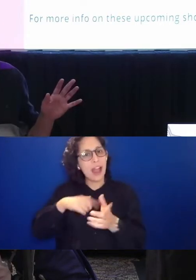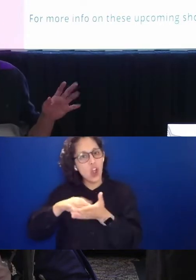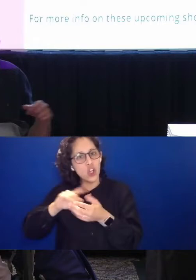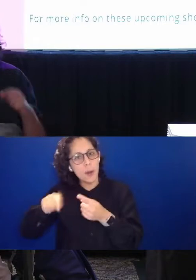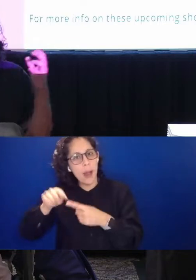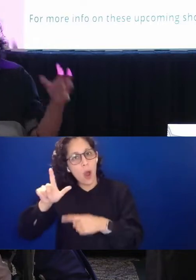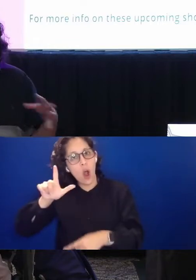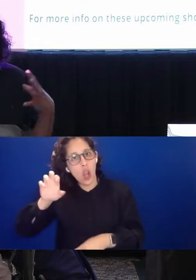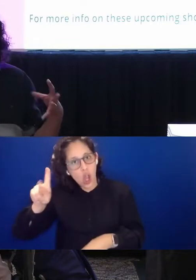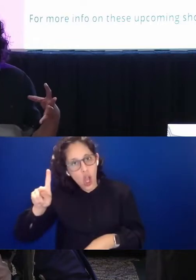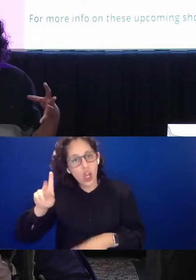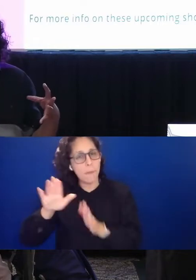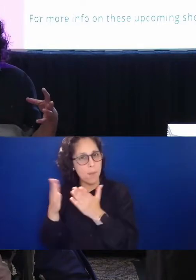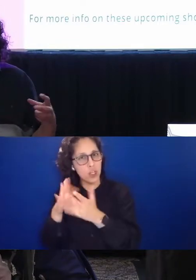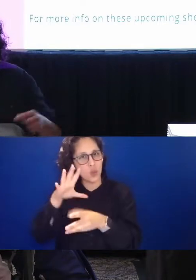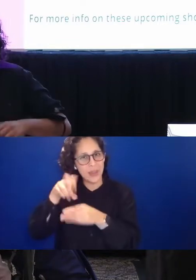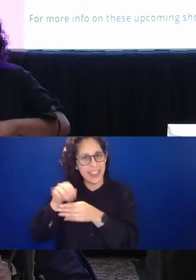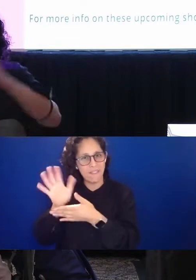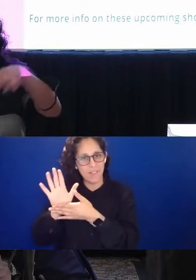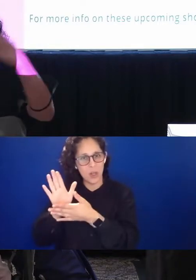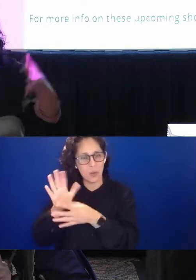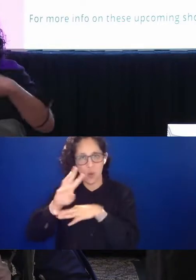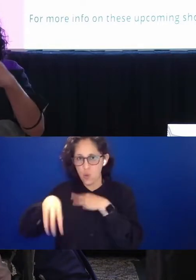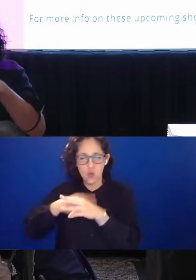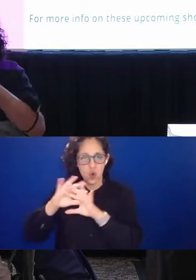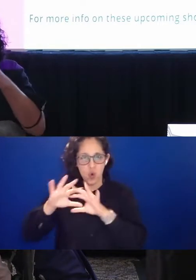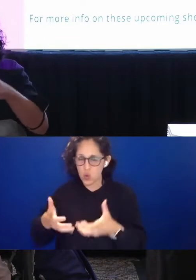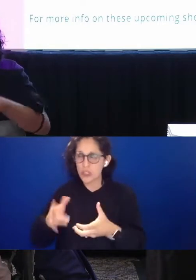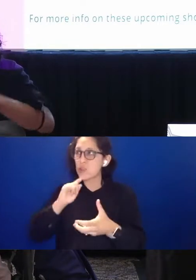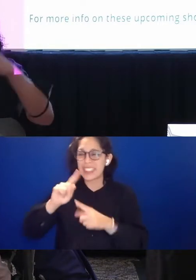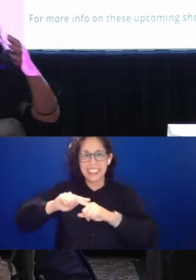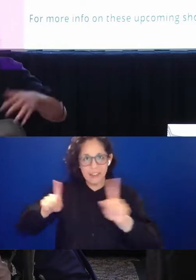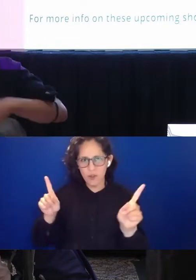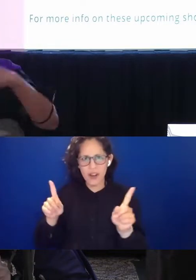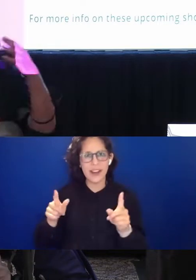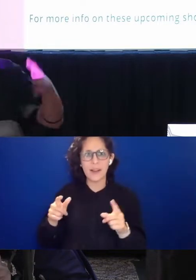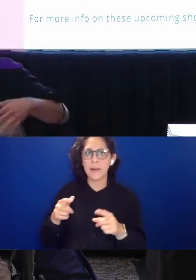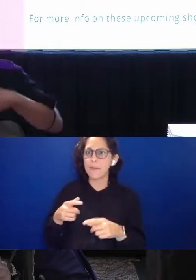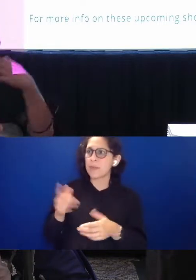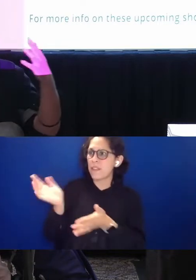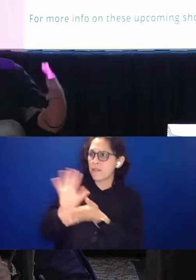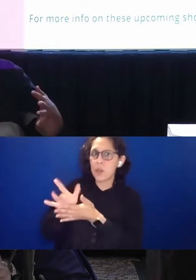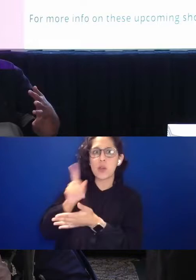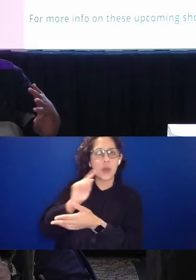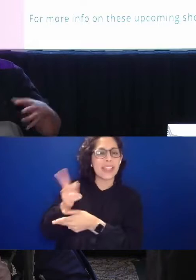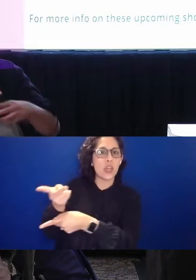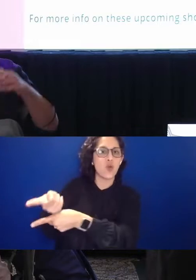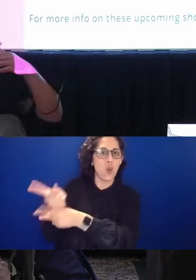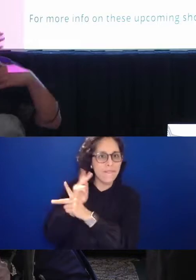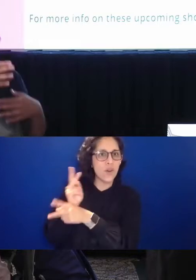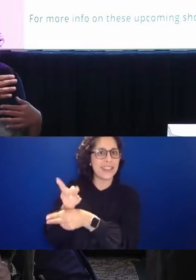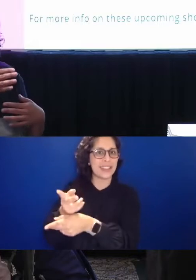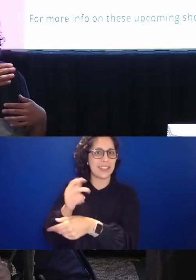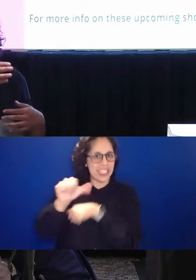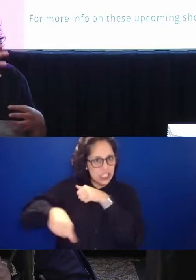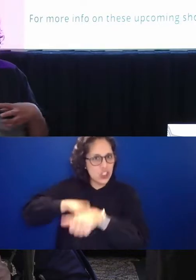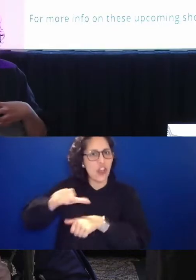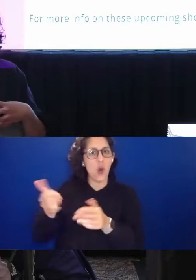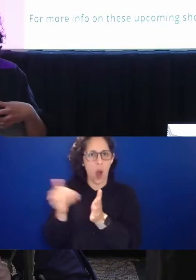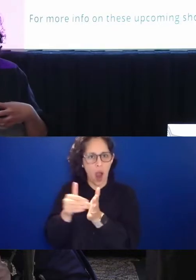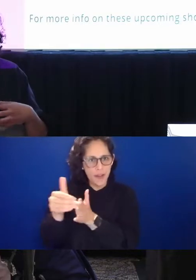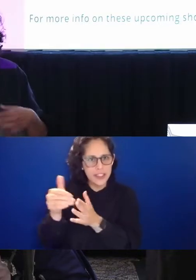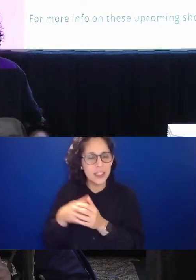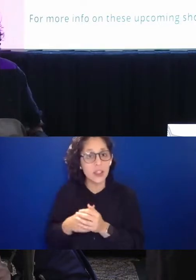different. And I learned how much their films reference each other. Filmmakers are constantly in reference to one another, and when you look at a